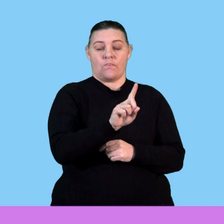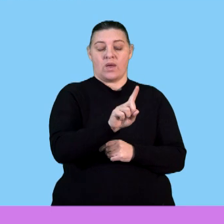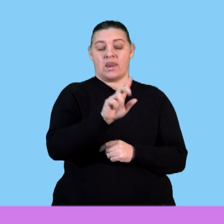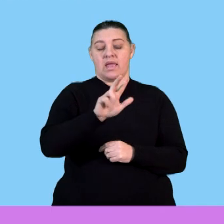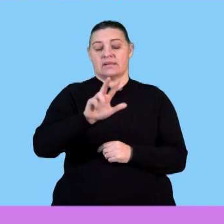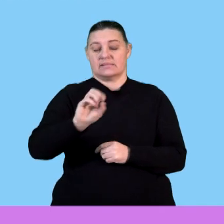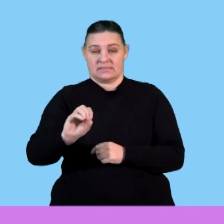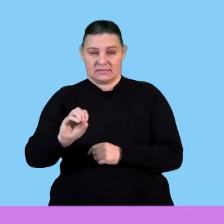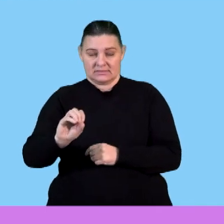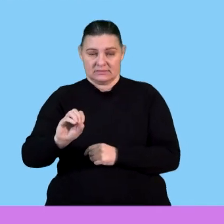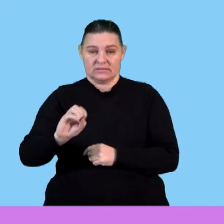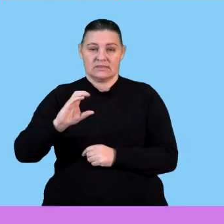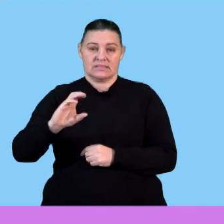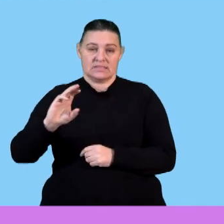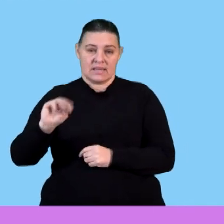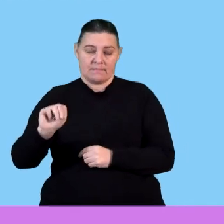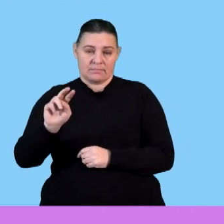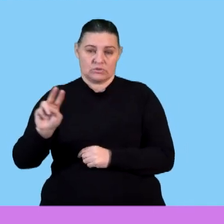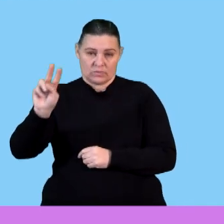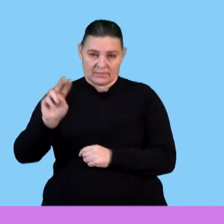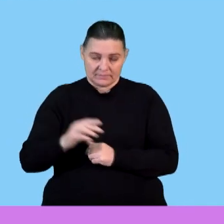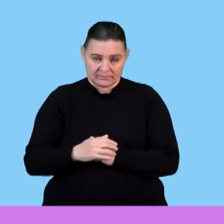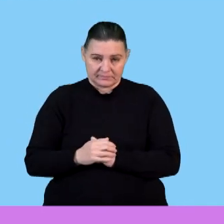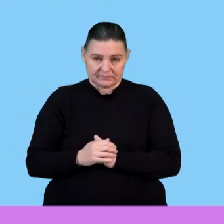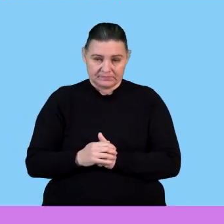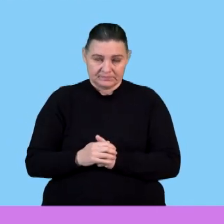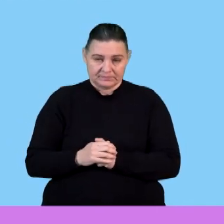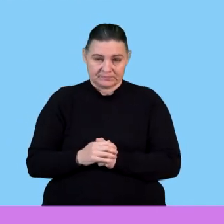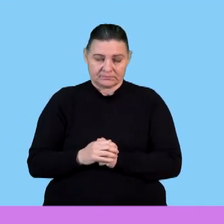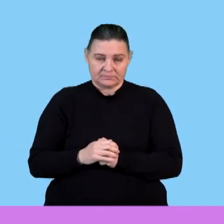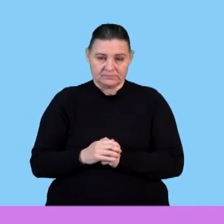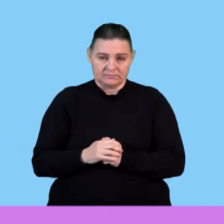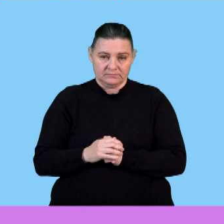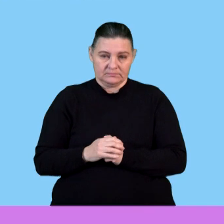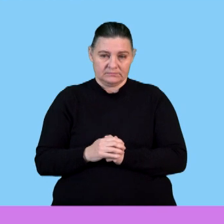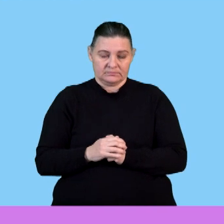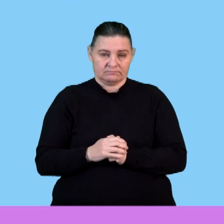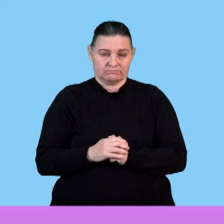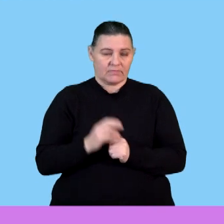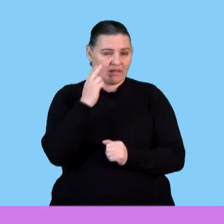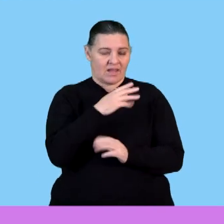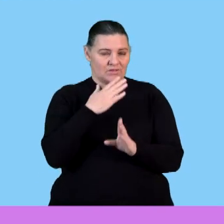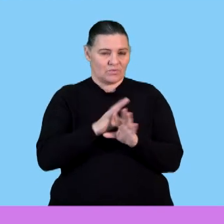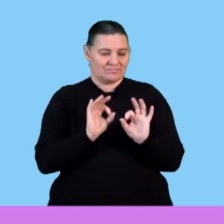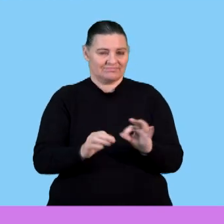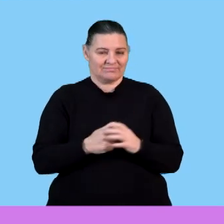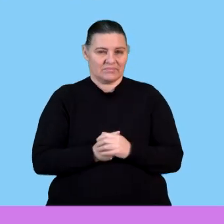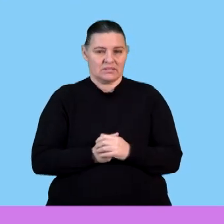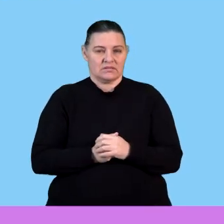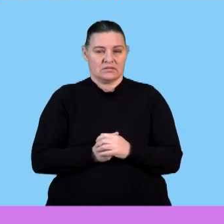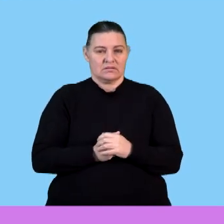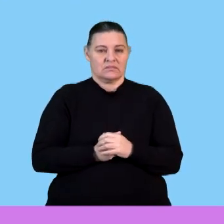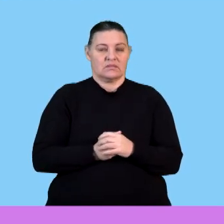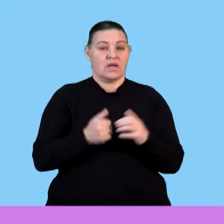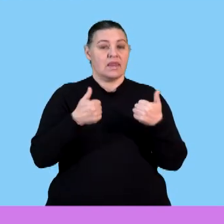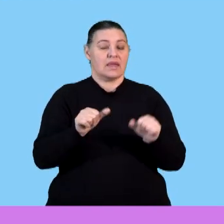Breadth, okay, that is 2 tiles long. 2 times 15, I get that to be